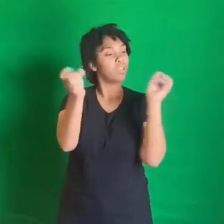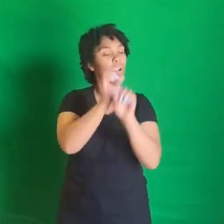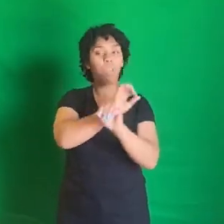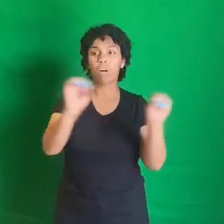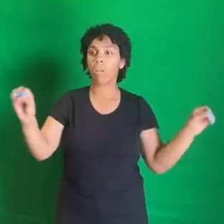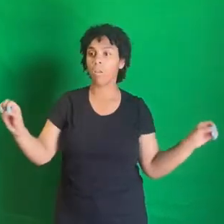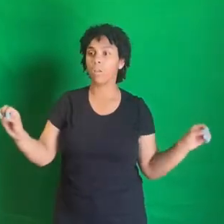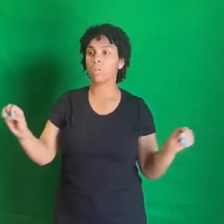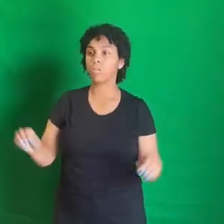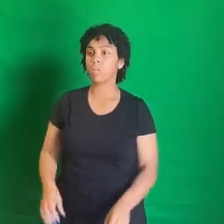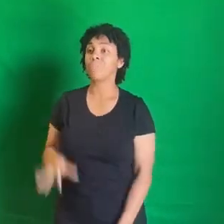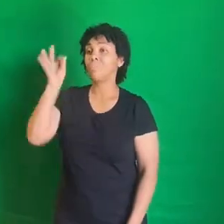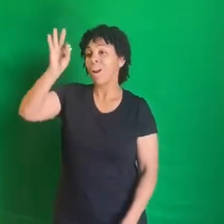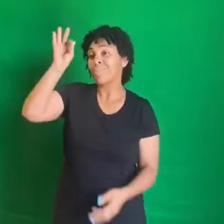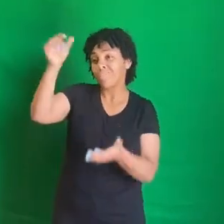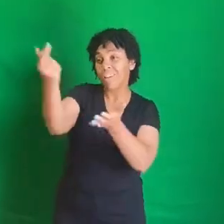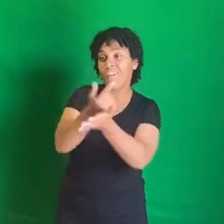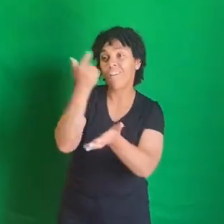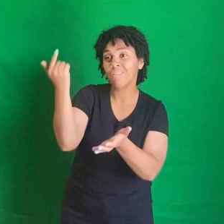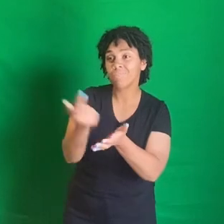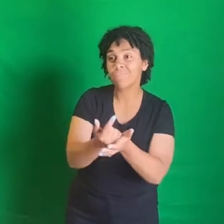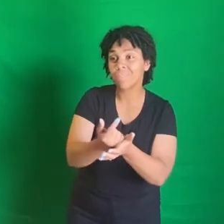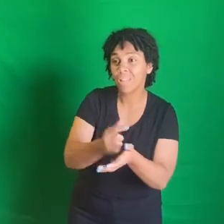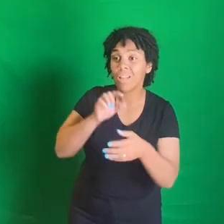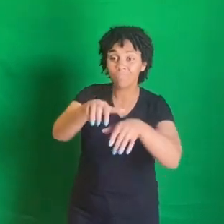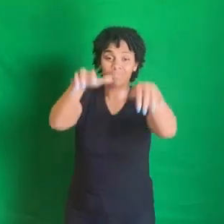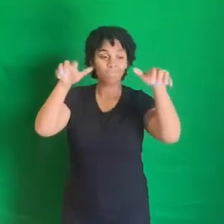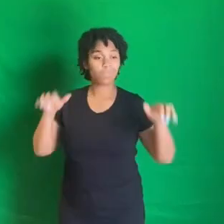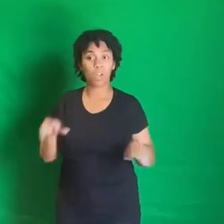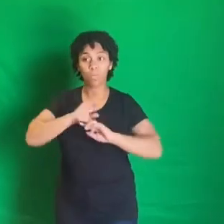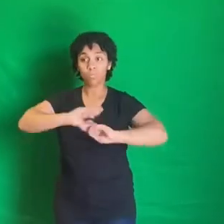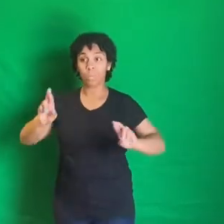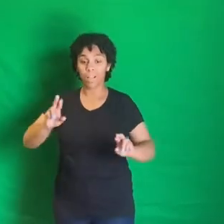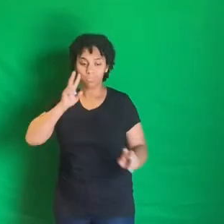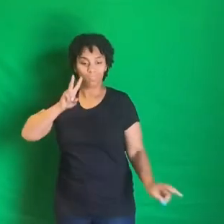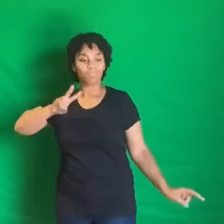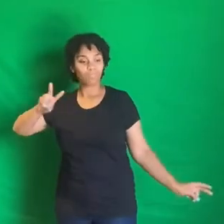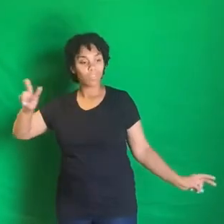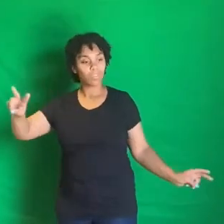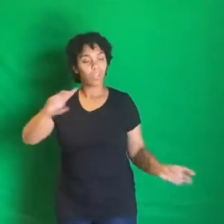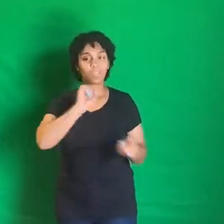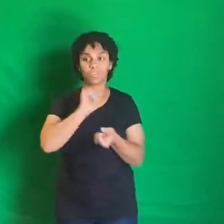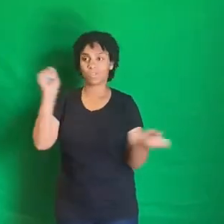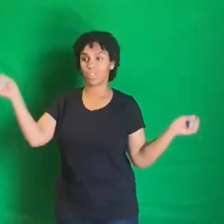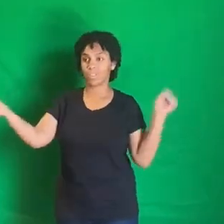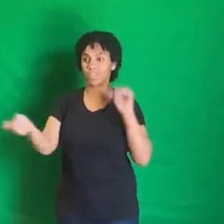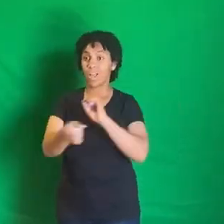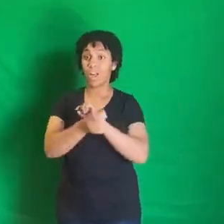Conversion, preach the gospel and stand back. Look for change.